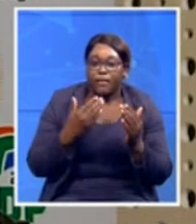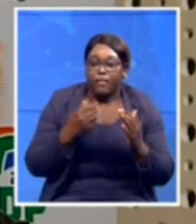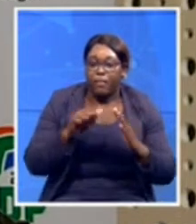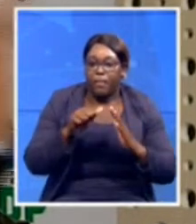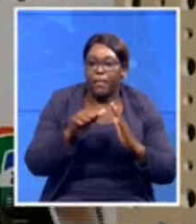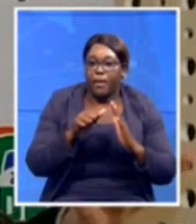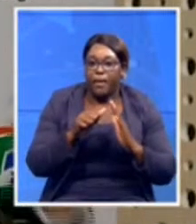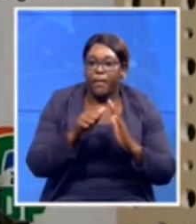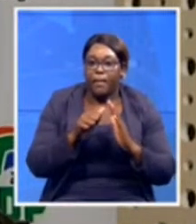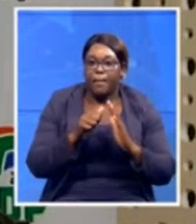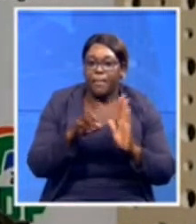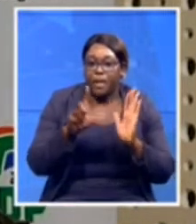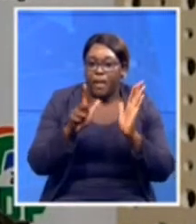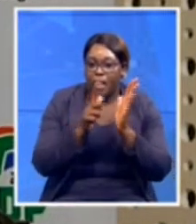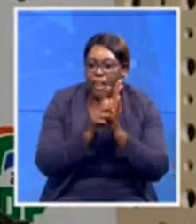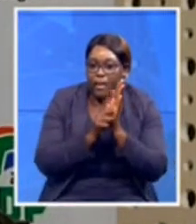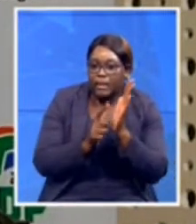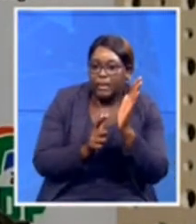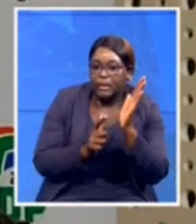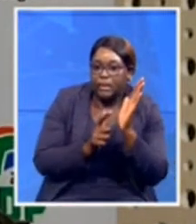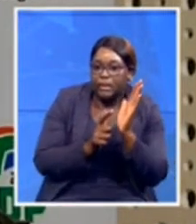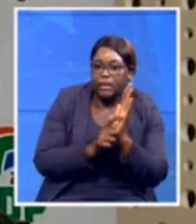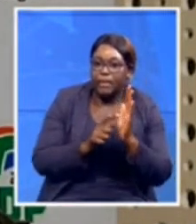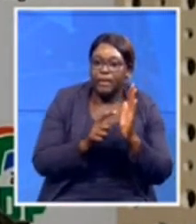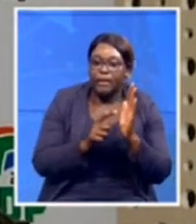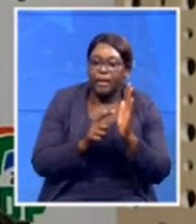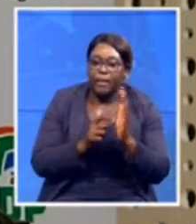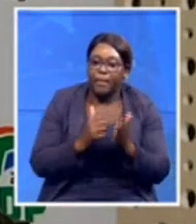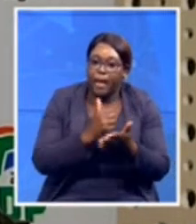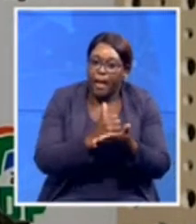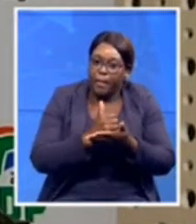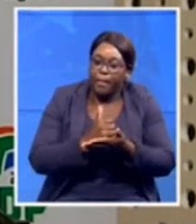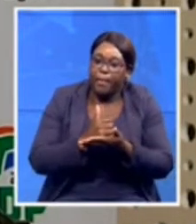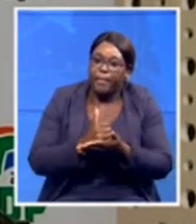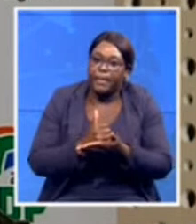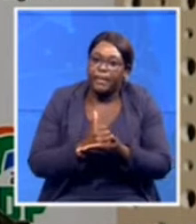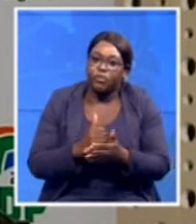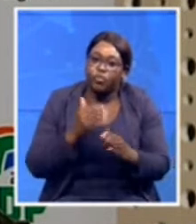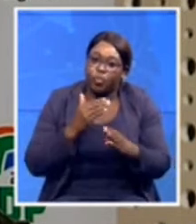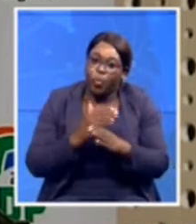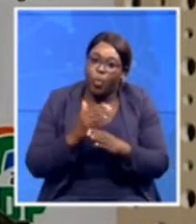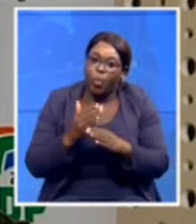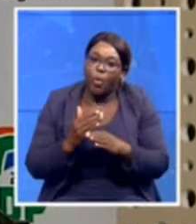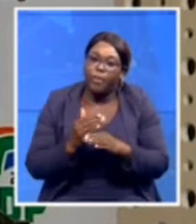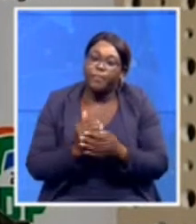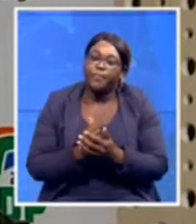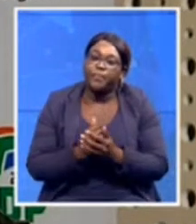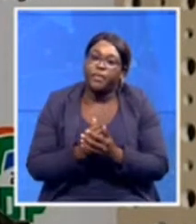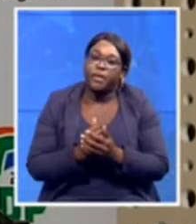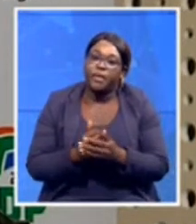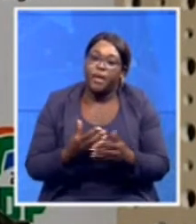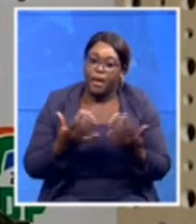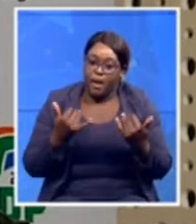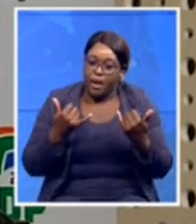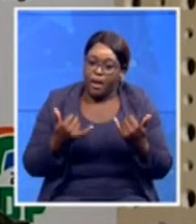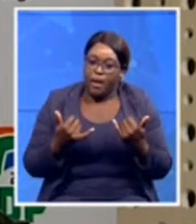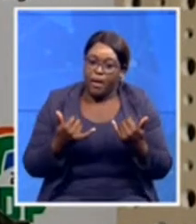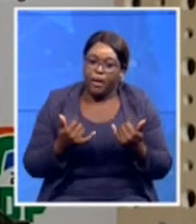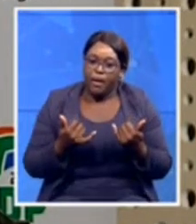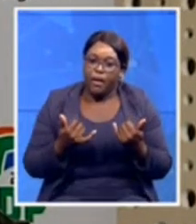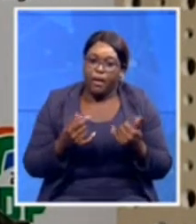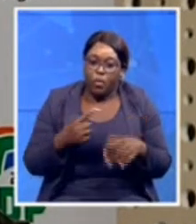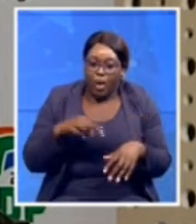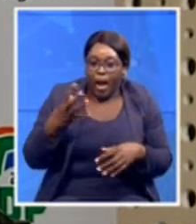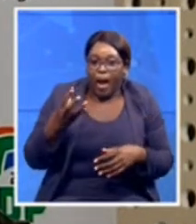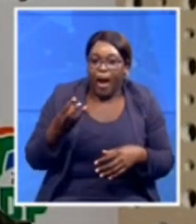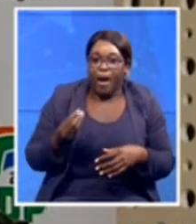with issues relating to non-compliance, right? Now that we have extensive provisions in the Amendment Act, it actually assists us to ensure